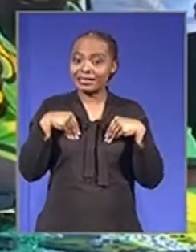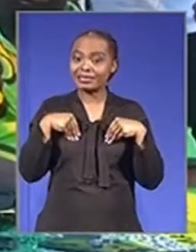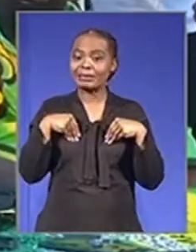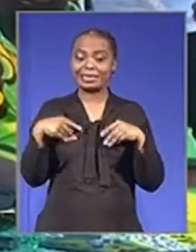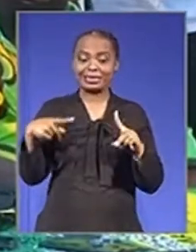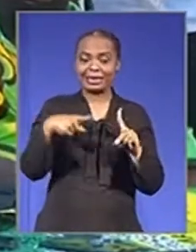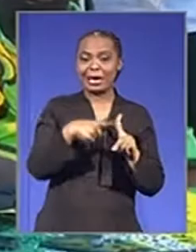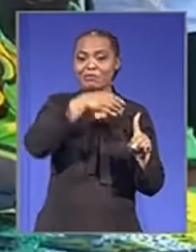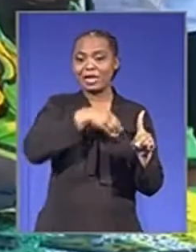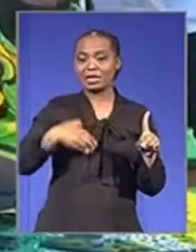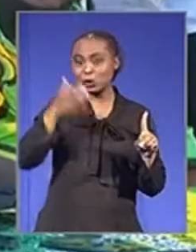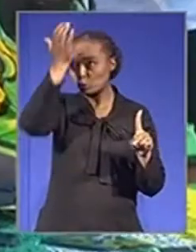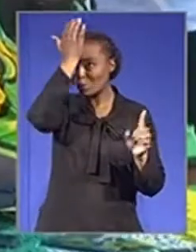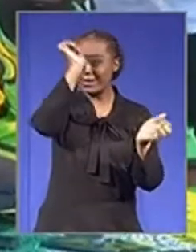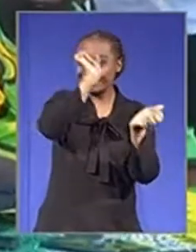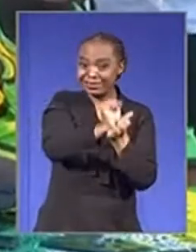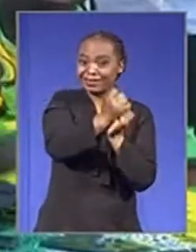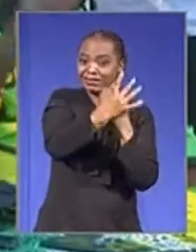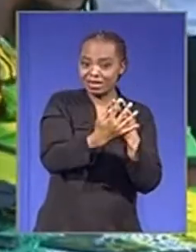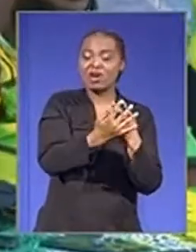President Zuma to go to jail.